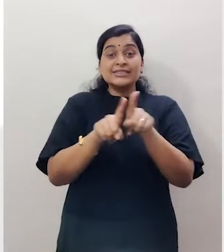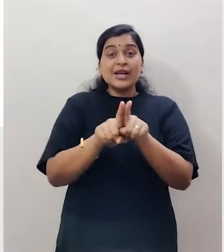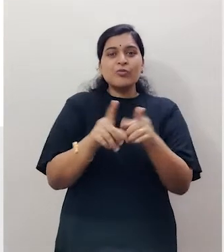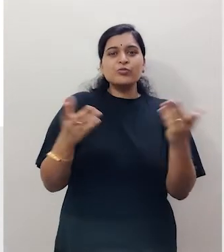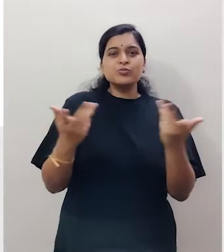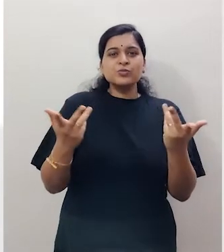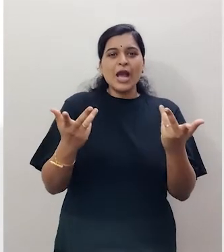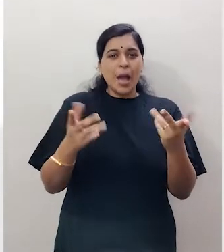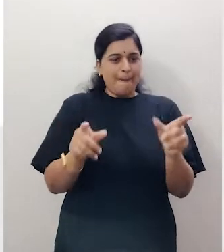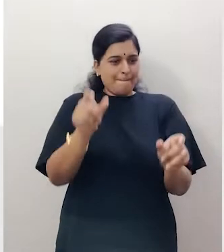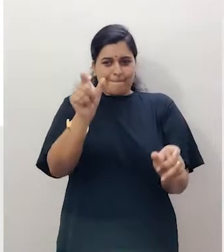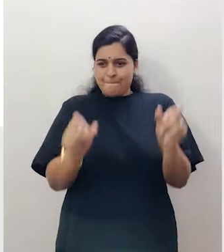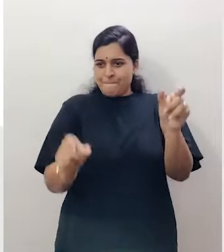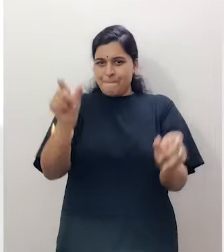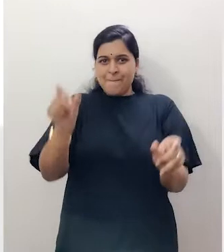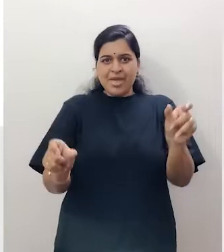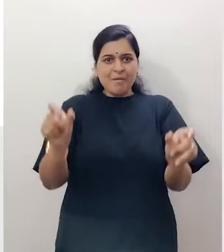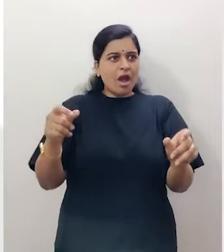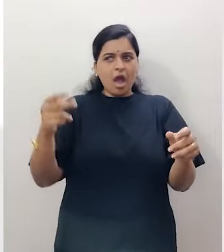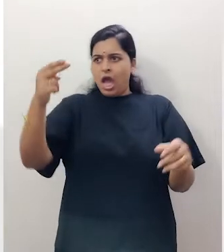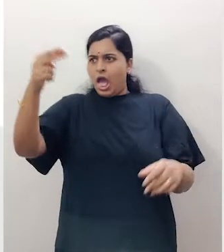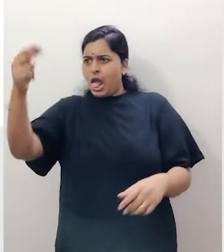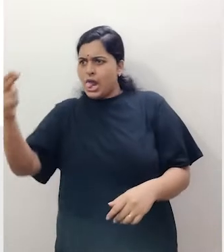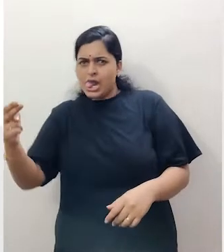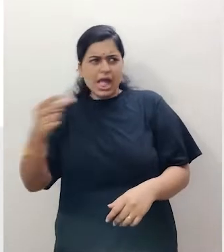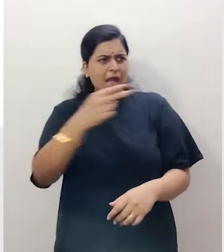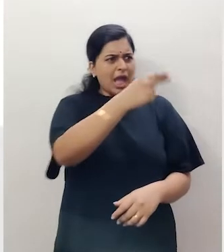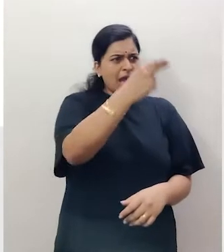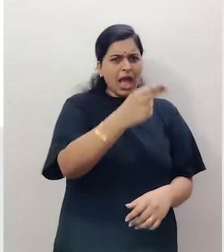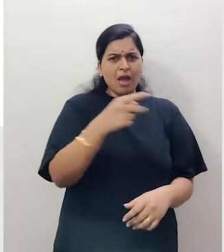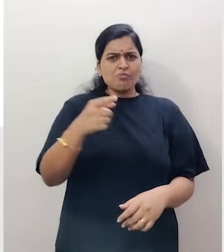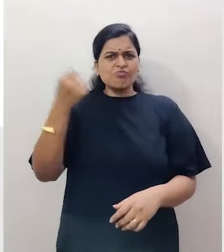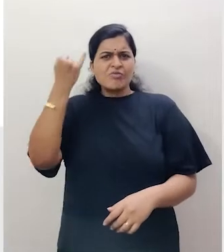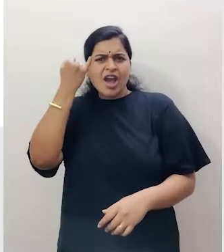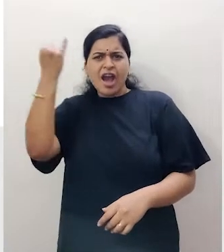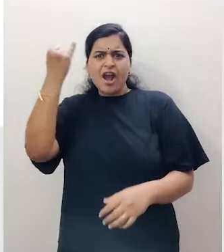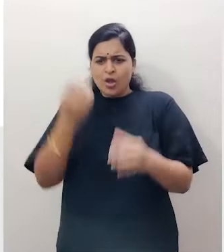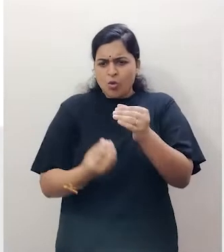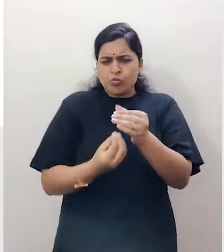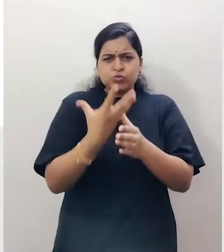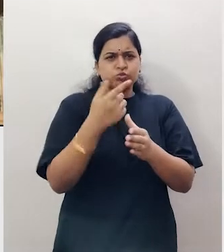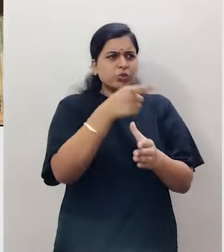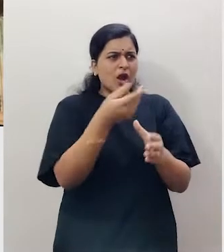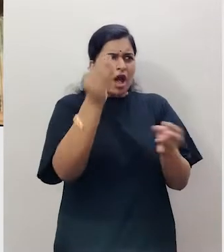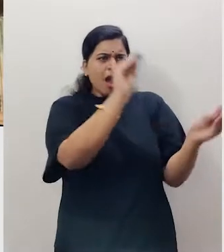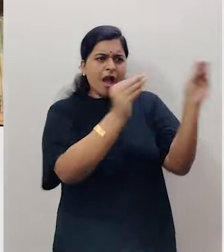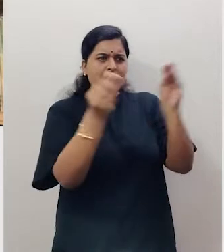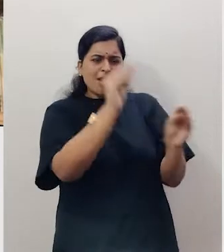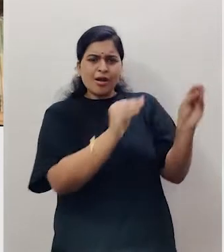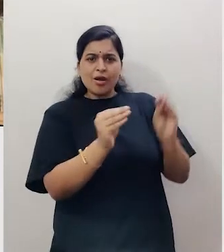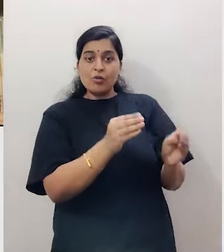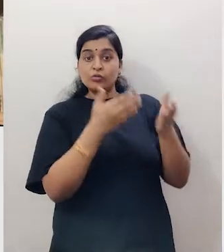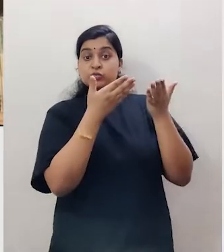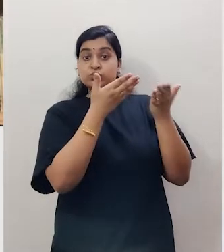work is the rendering of the human figure. In fact, some of the creative influences in his print and textile work included folk art